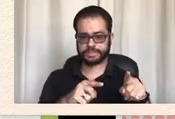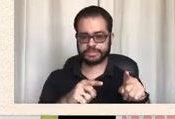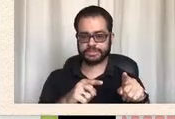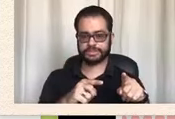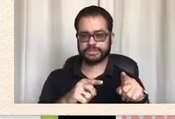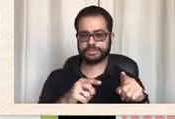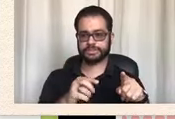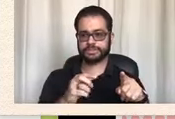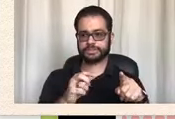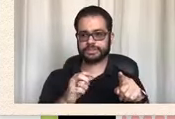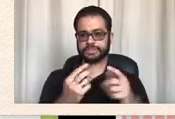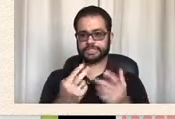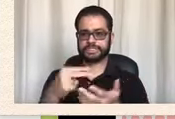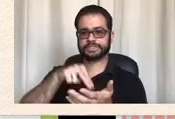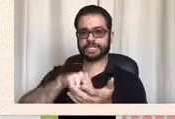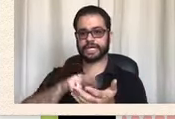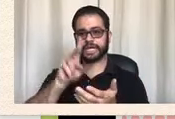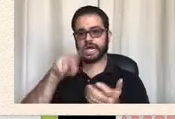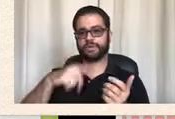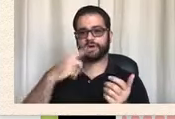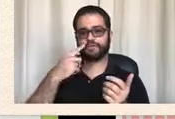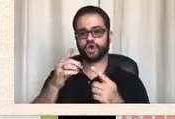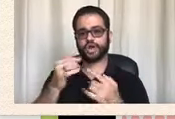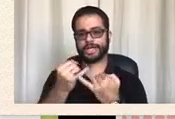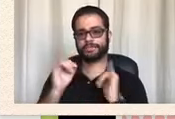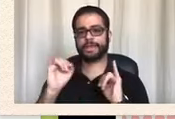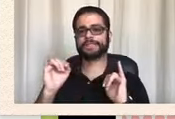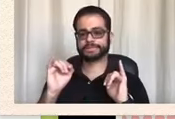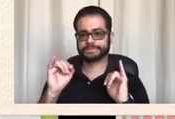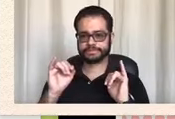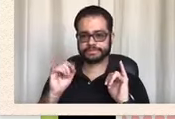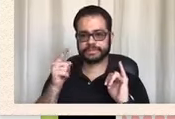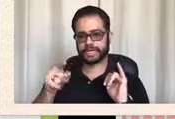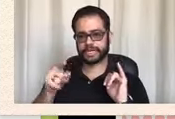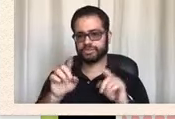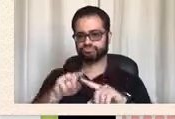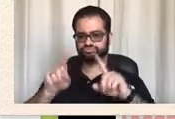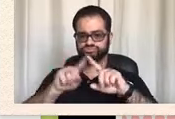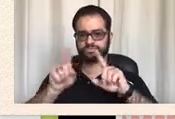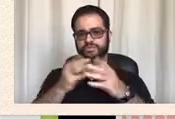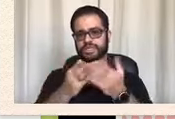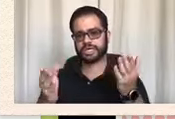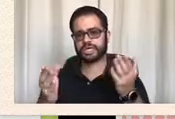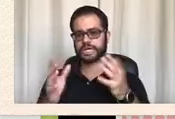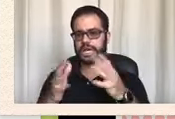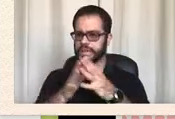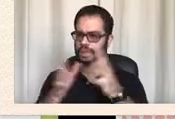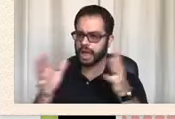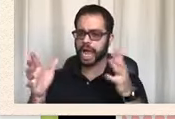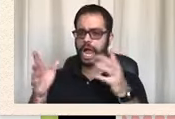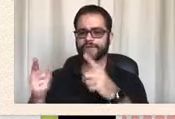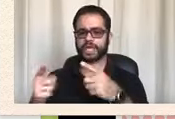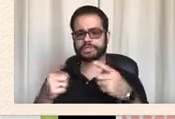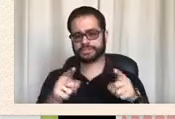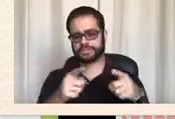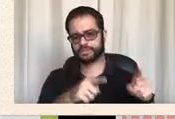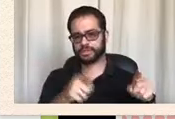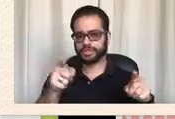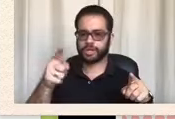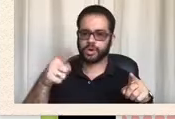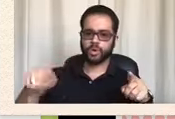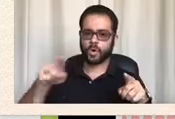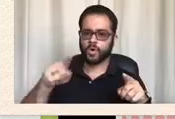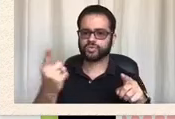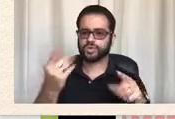Stand Up for Independence. They do a lot of different things, a lot of events, and they're always great about sending